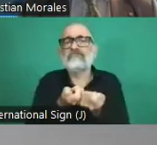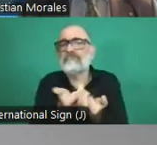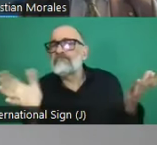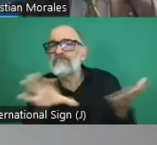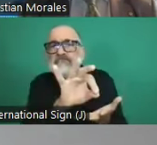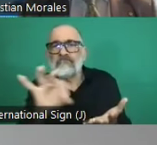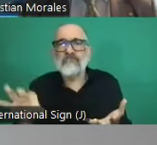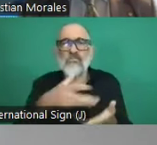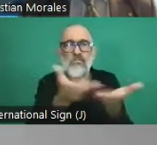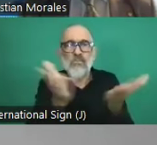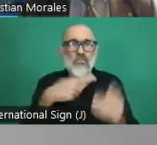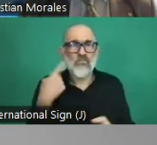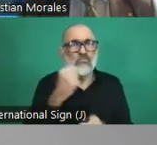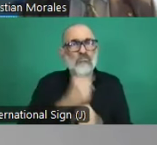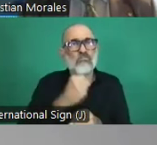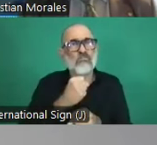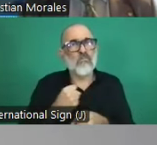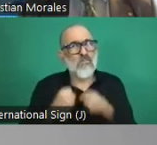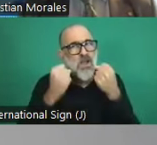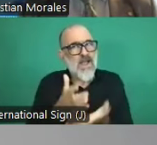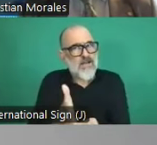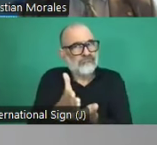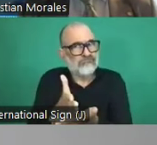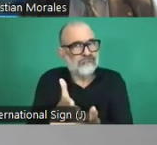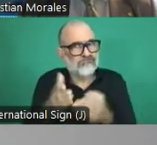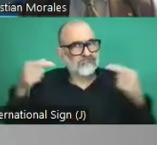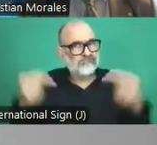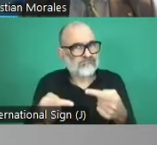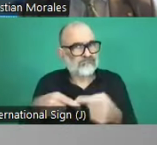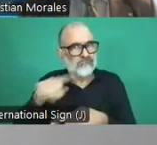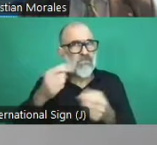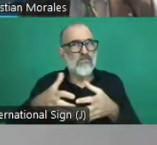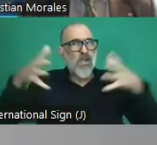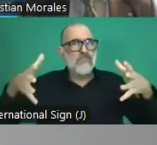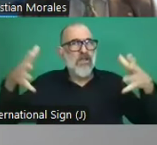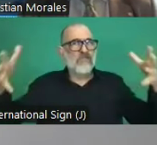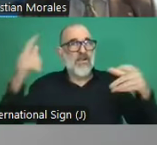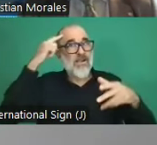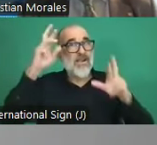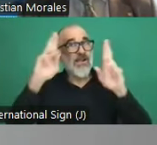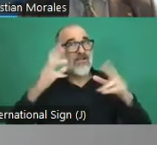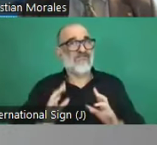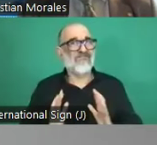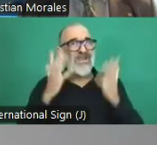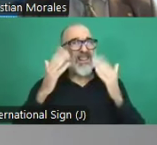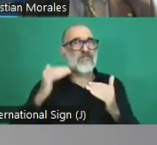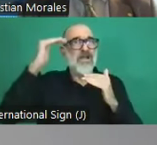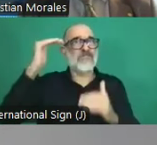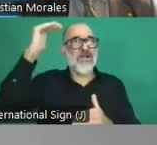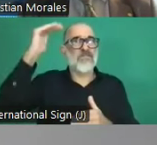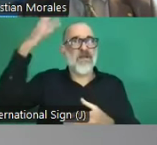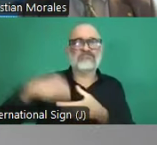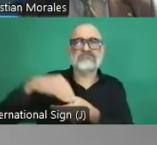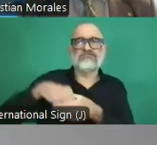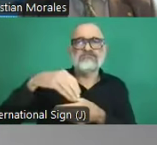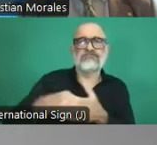life expectancy is rising and new, extremely expensive treatments are being introduced. So managing resources is